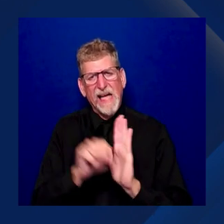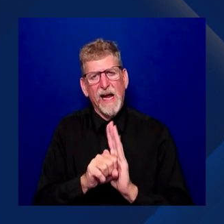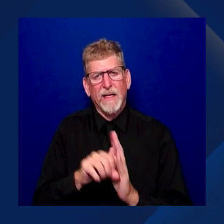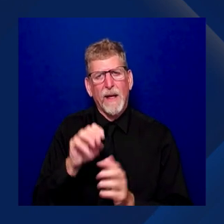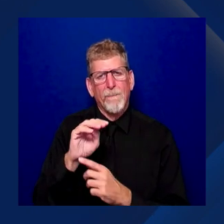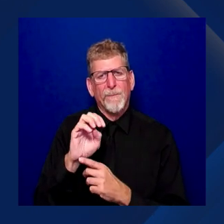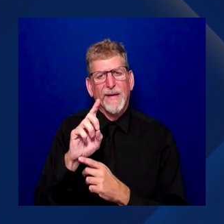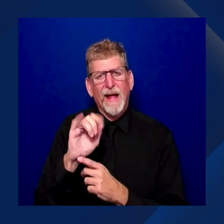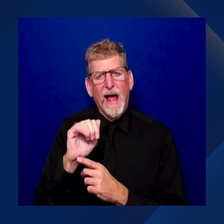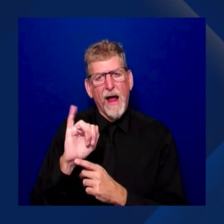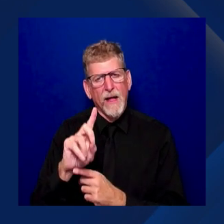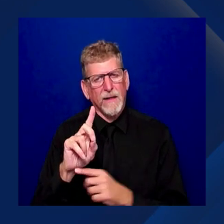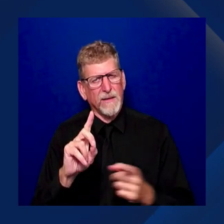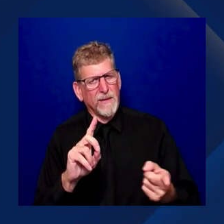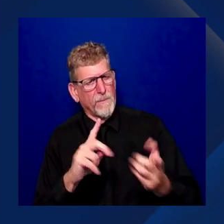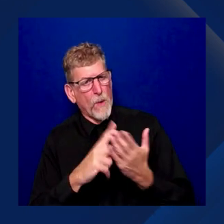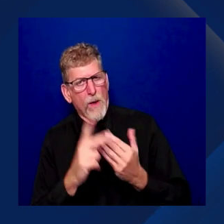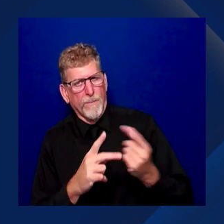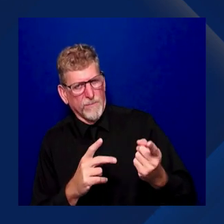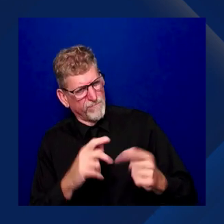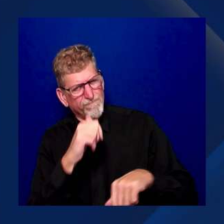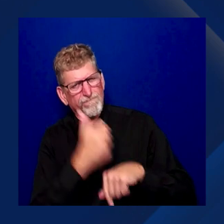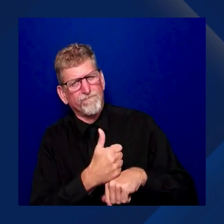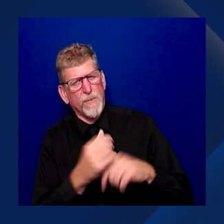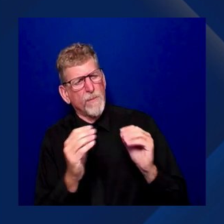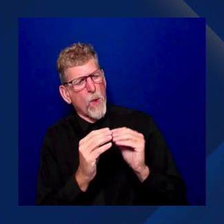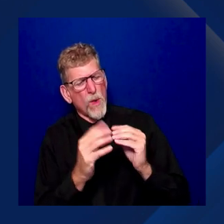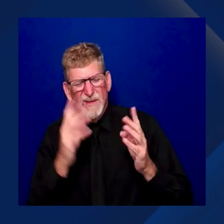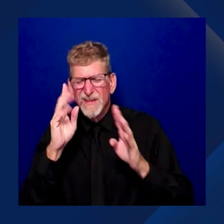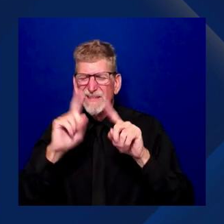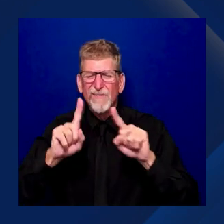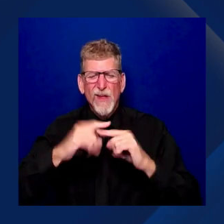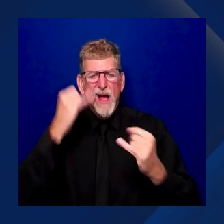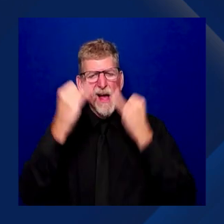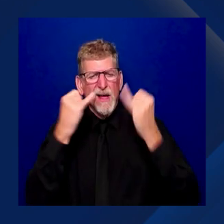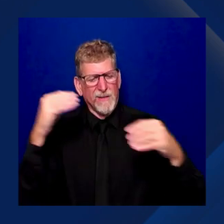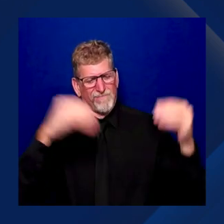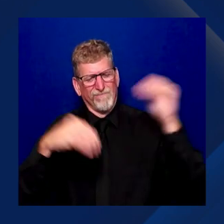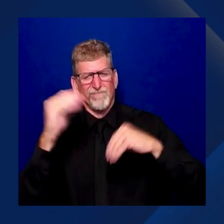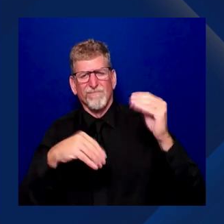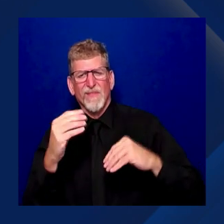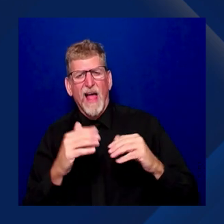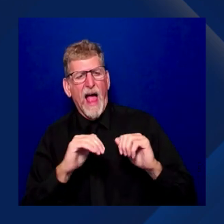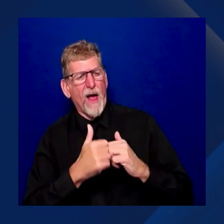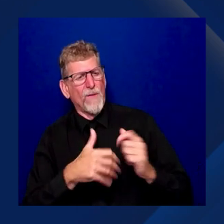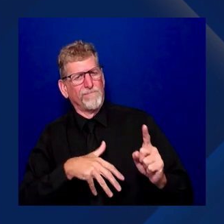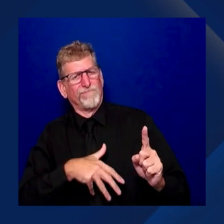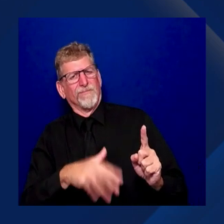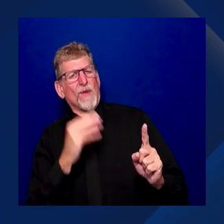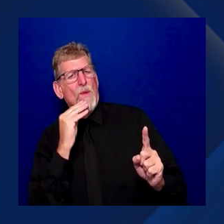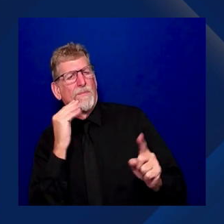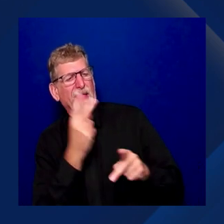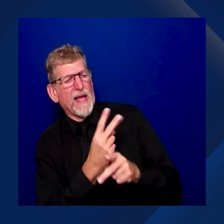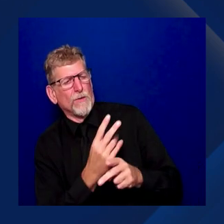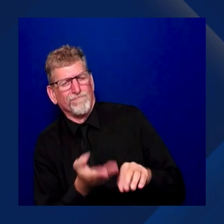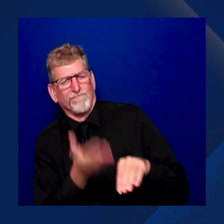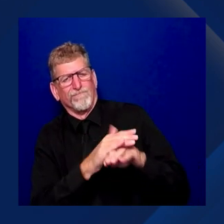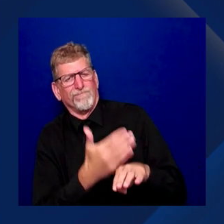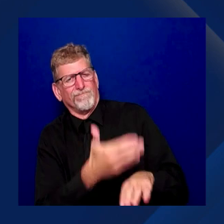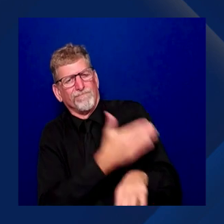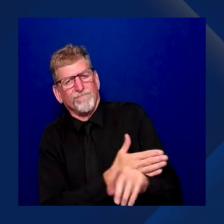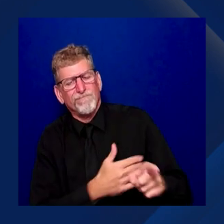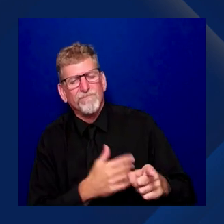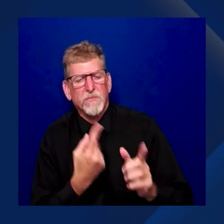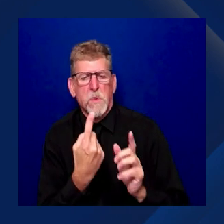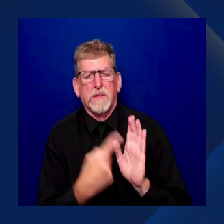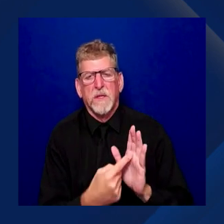maternal home health models. It's simple. We're one of the wealthiest nations on the planet. We shouldn't be among the most fatal for new